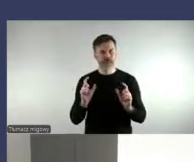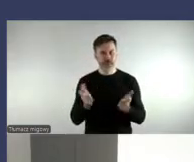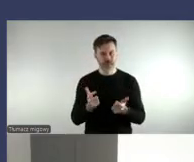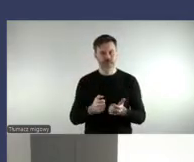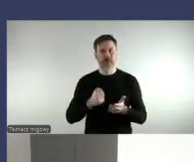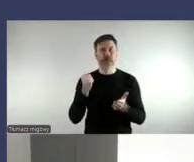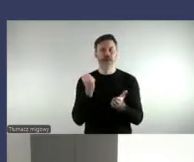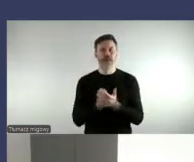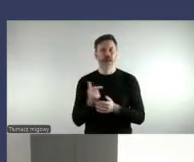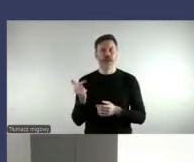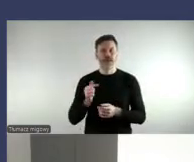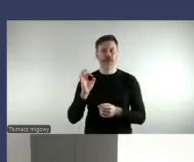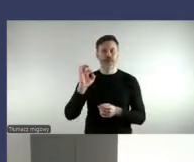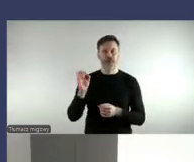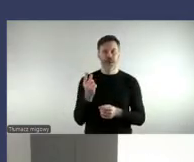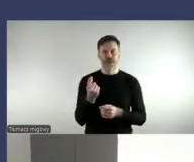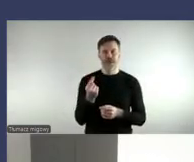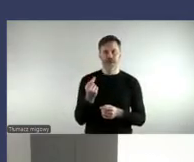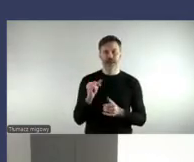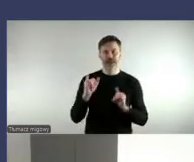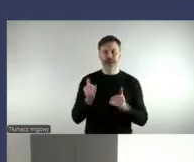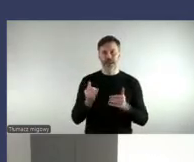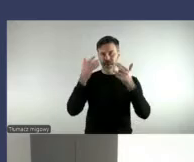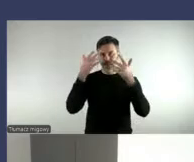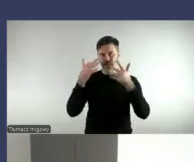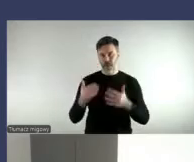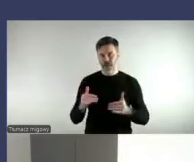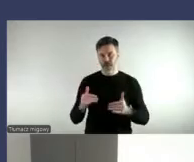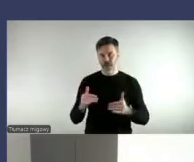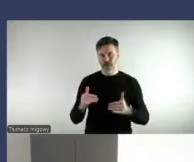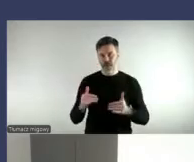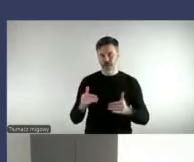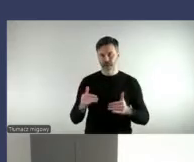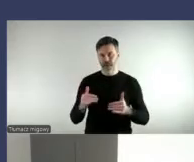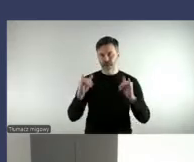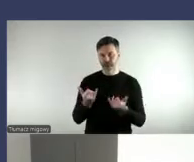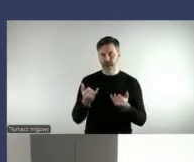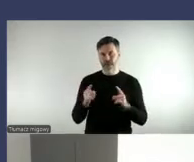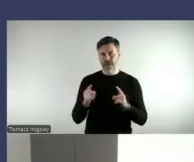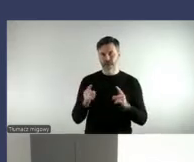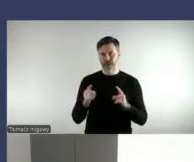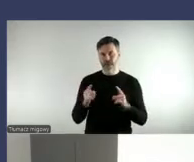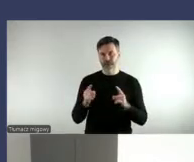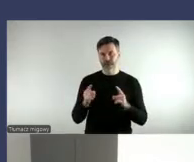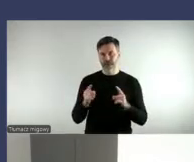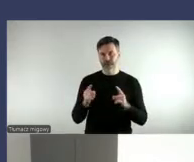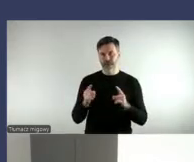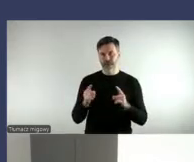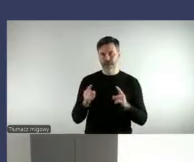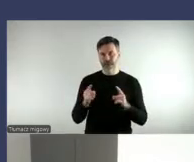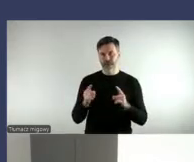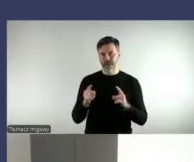agreement are the rights and obligations of the partners, mechanisms for mutual settlements, for management, for